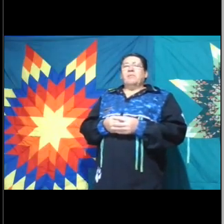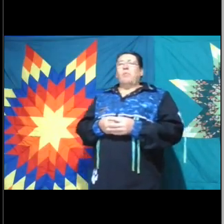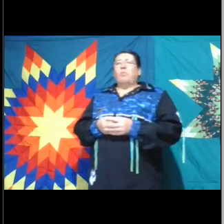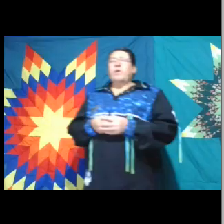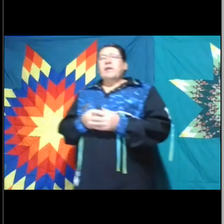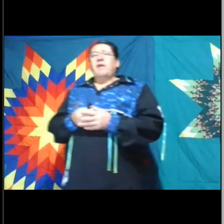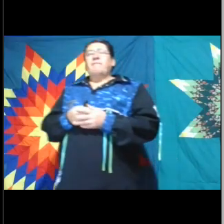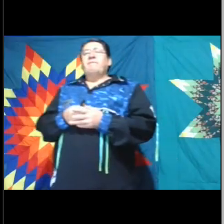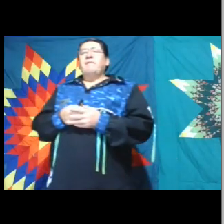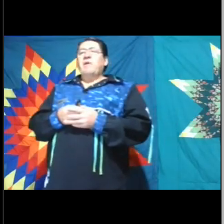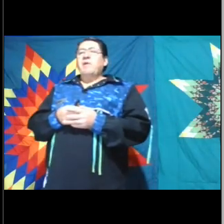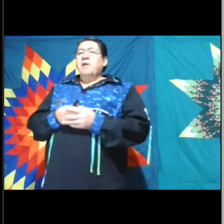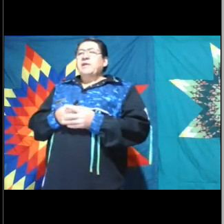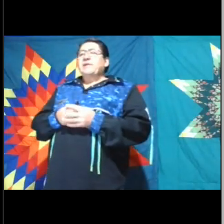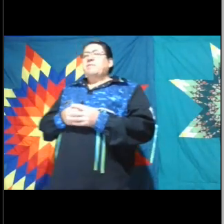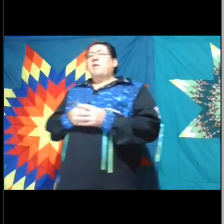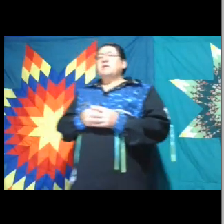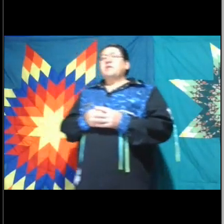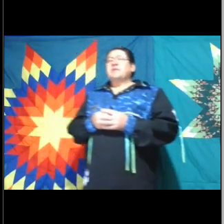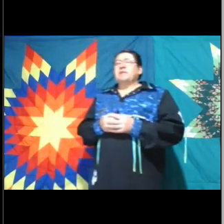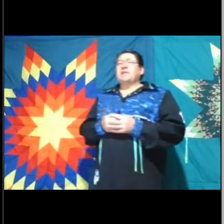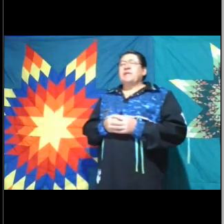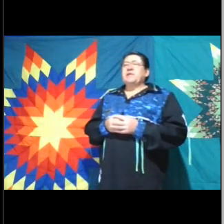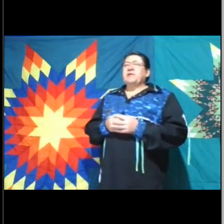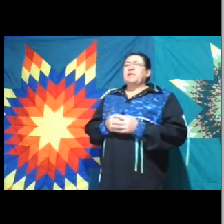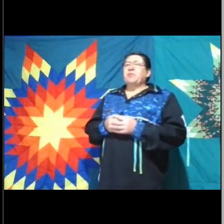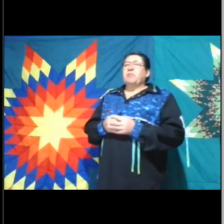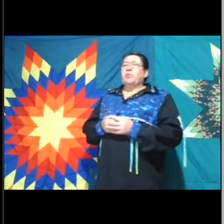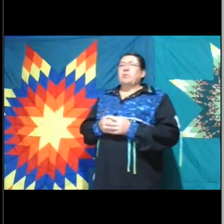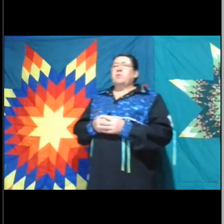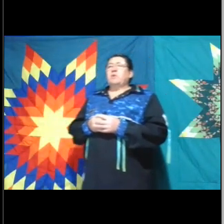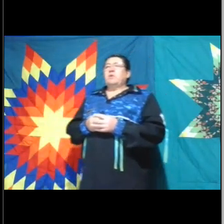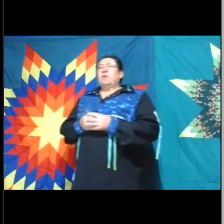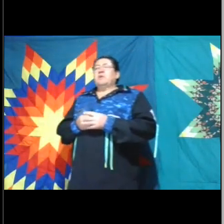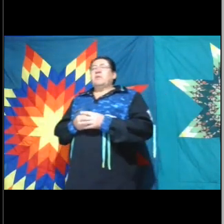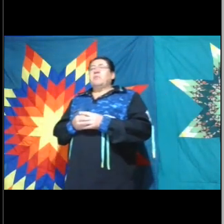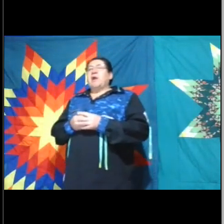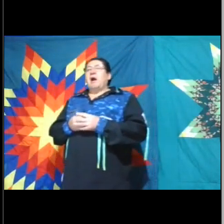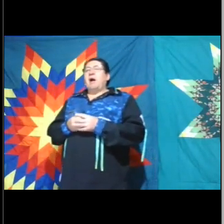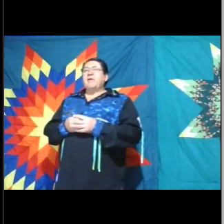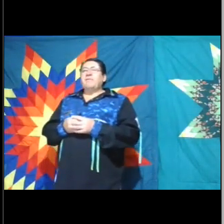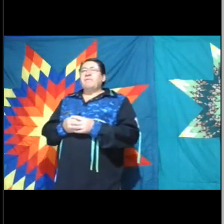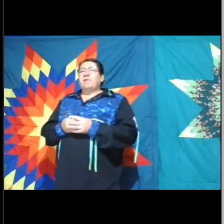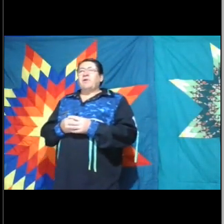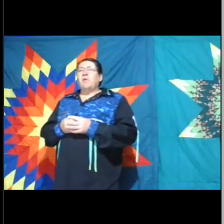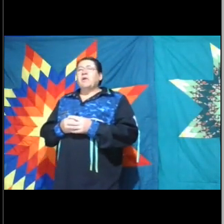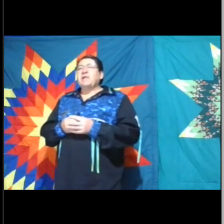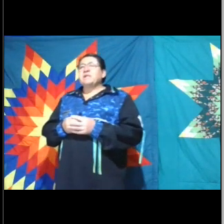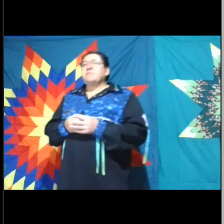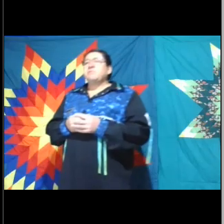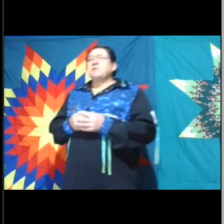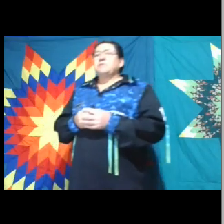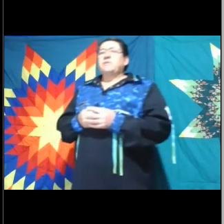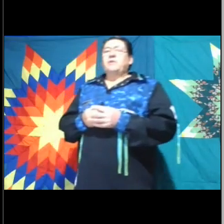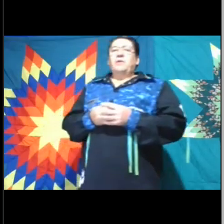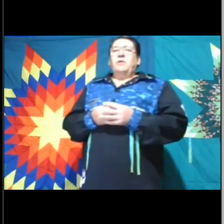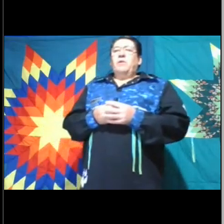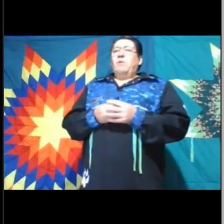And we are very self-conscious as Indigenous people to be hired for